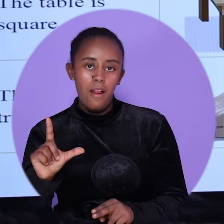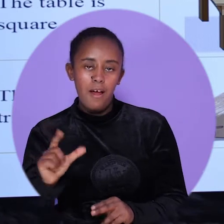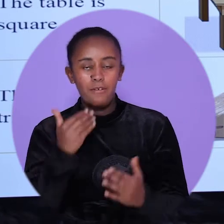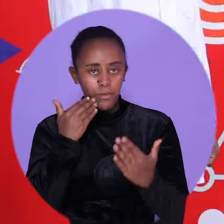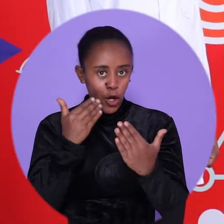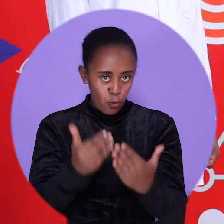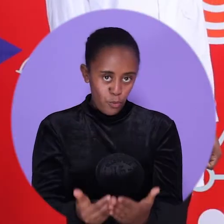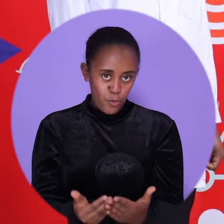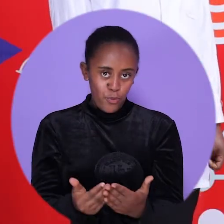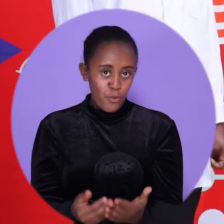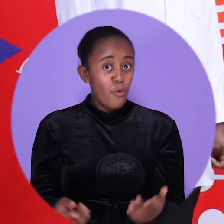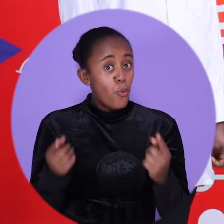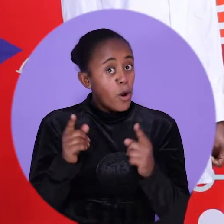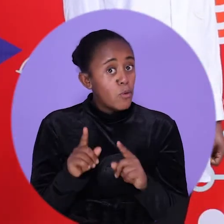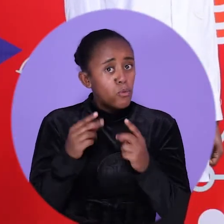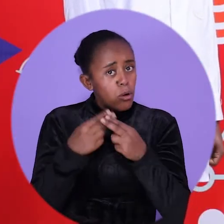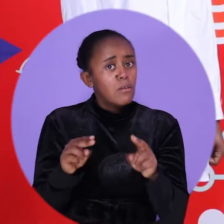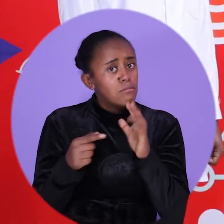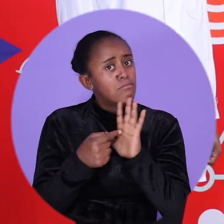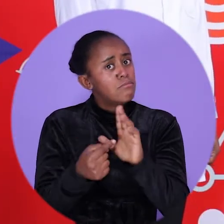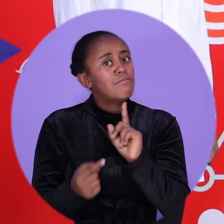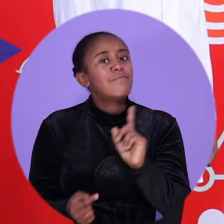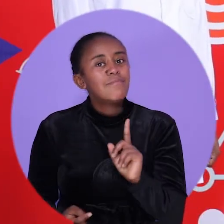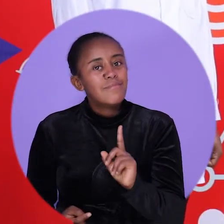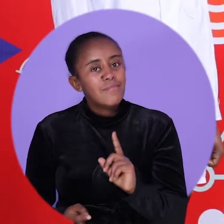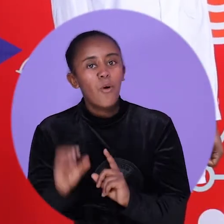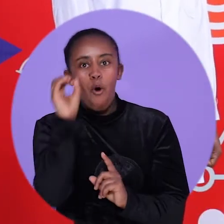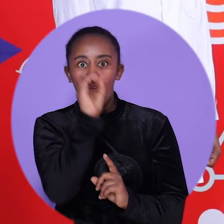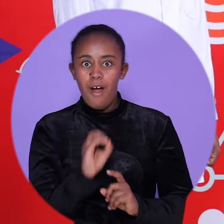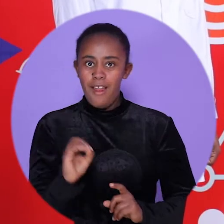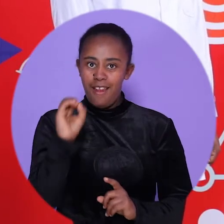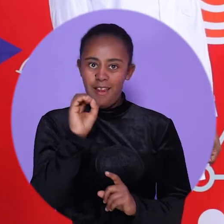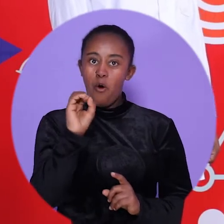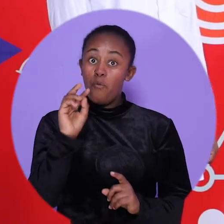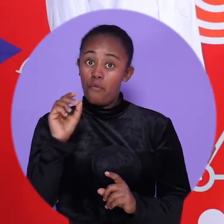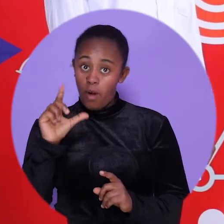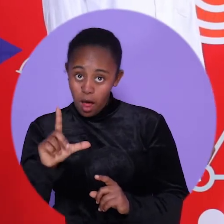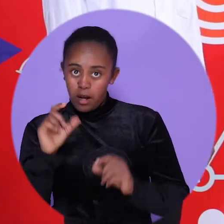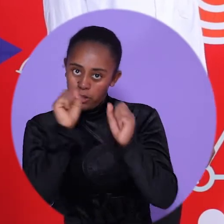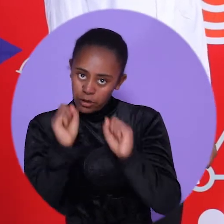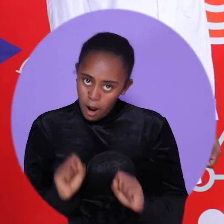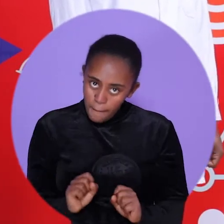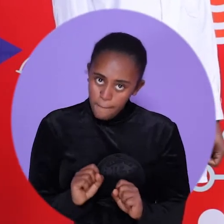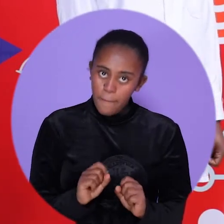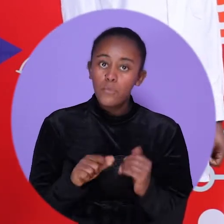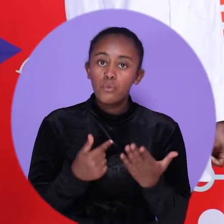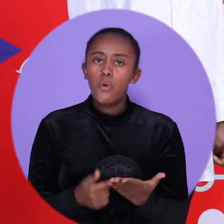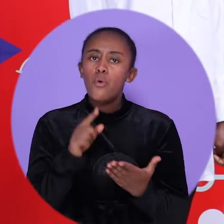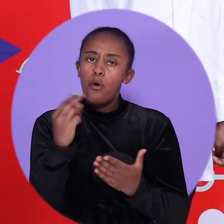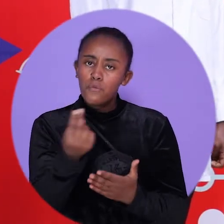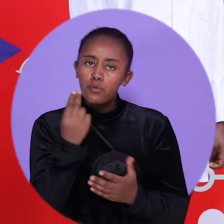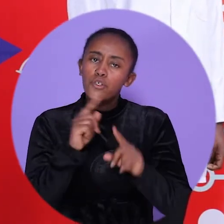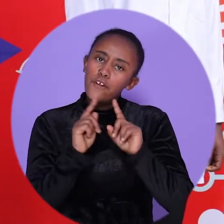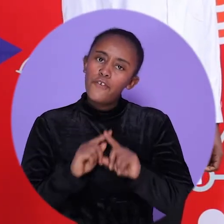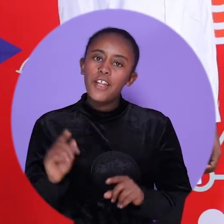Thank you. So when you look the egg, it has an oval shape. So you have to use